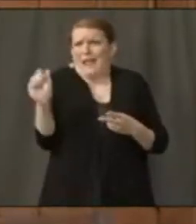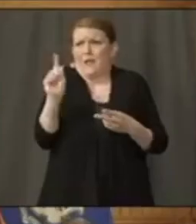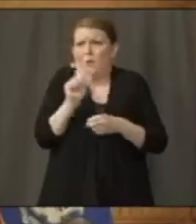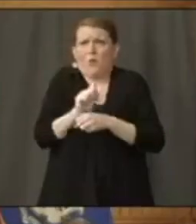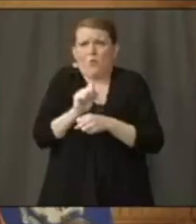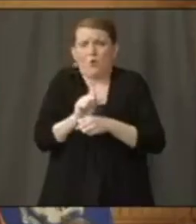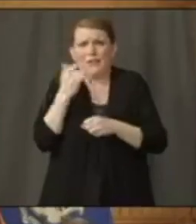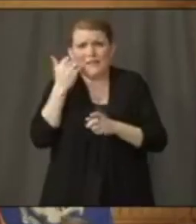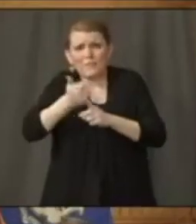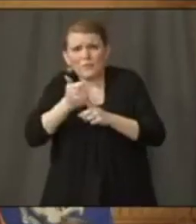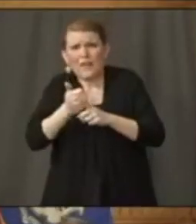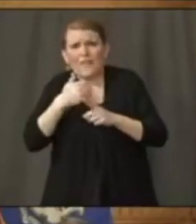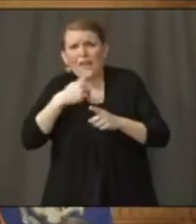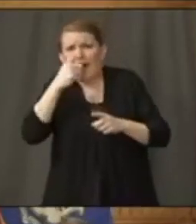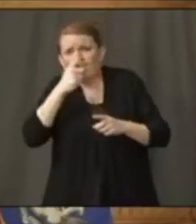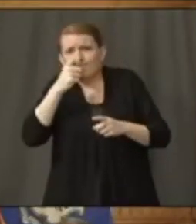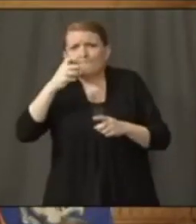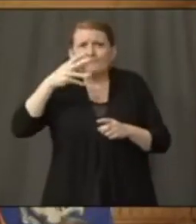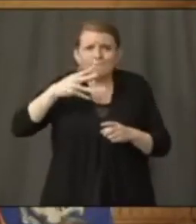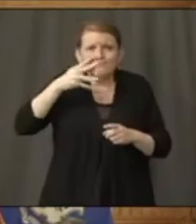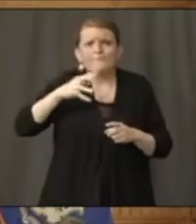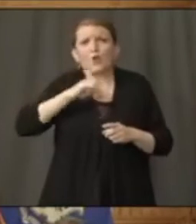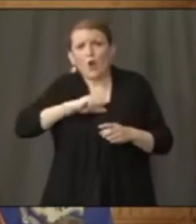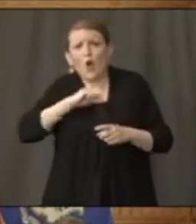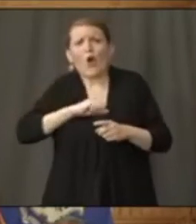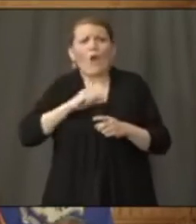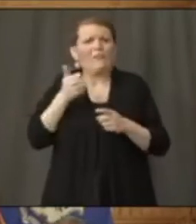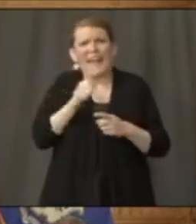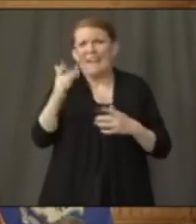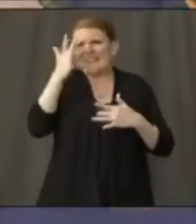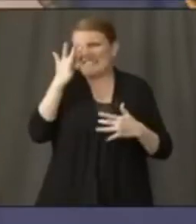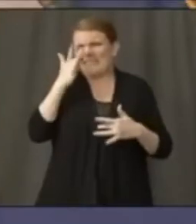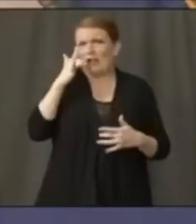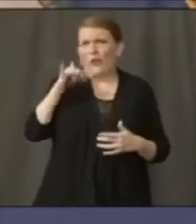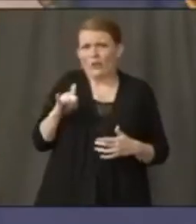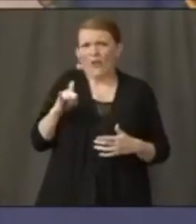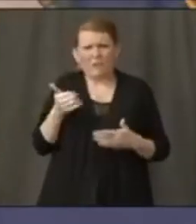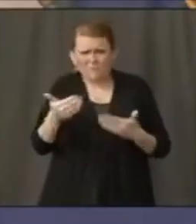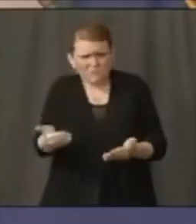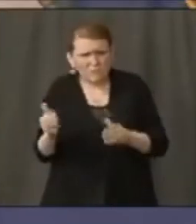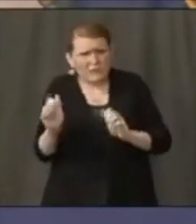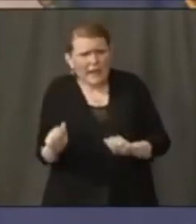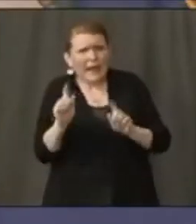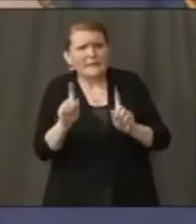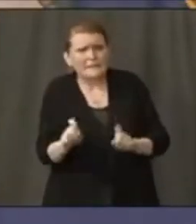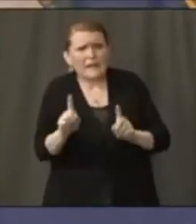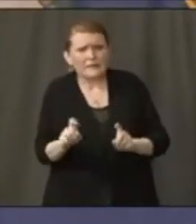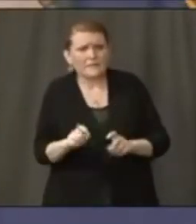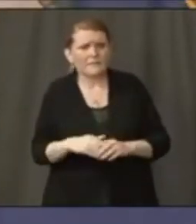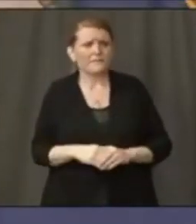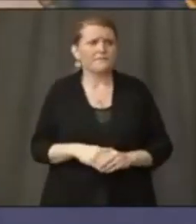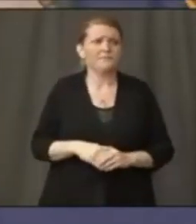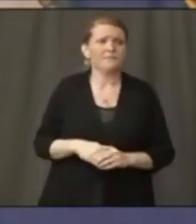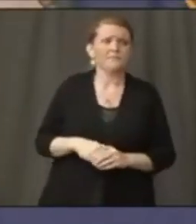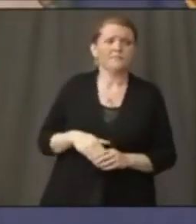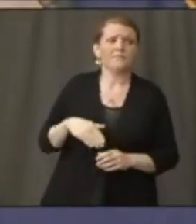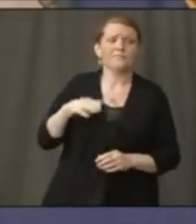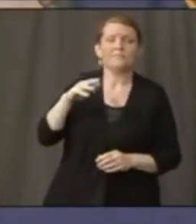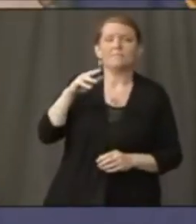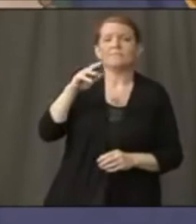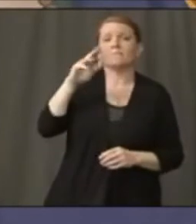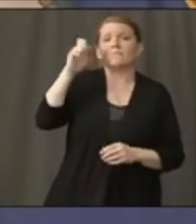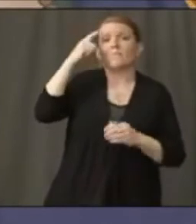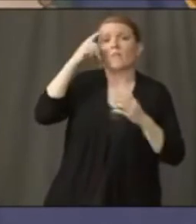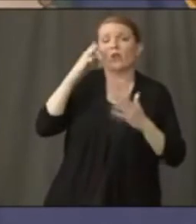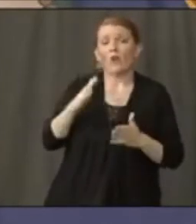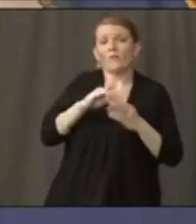And I can tell Paul and Christine that we did get 100,000 thermometers in our warehouse the other day. So if you feel like testing people on